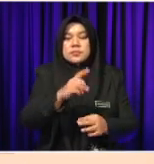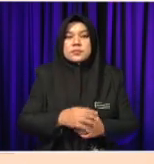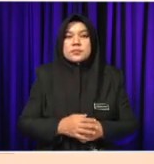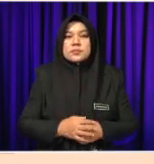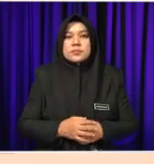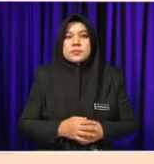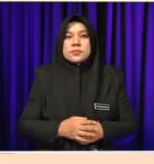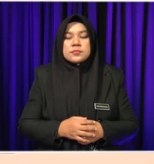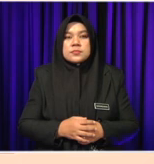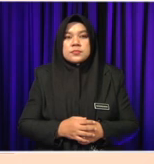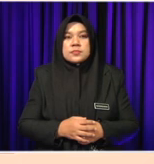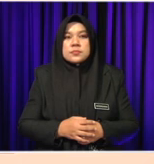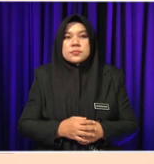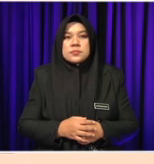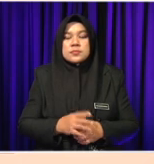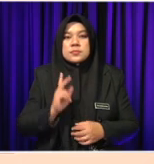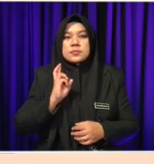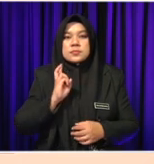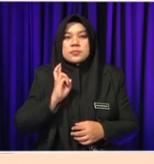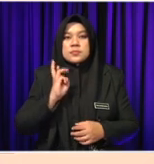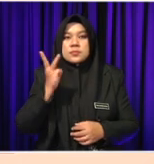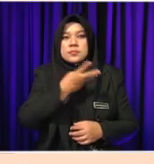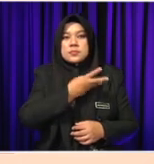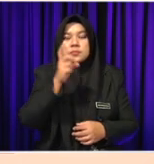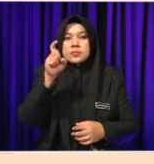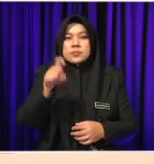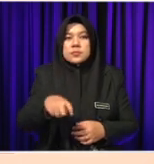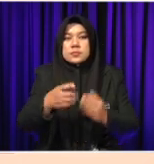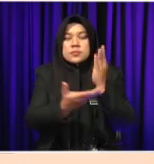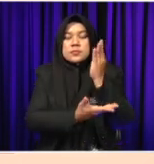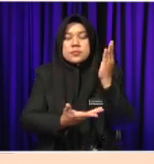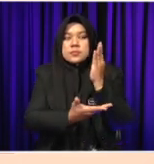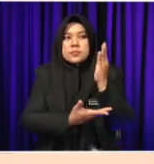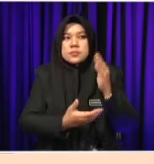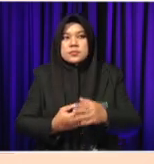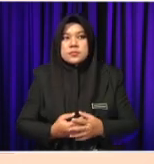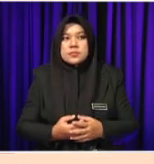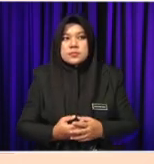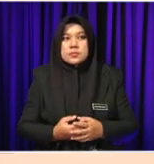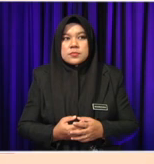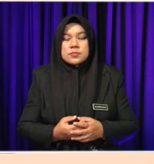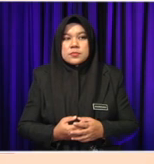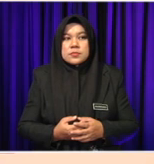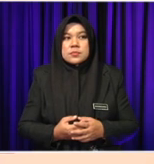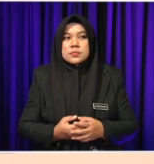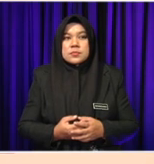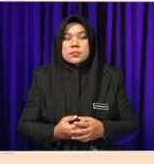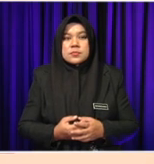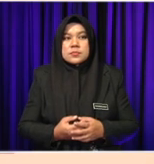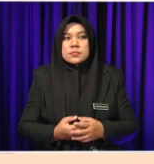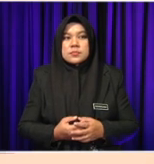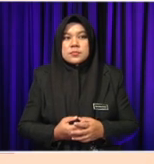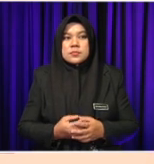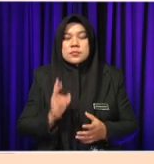1. Okay. So, we should not be cutting tree down. We should. Right? Pronunciation is a